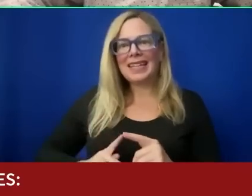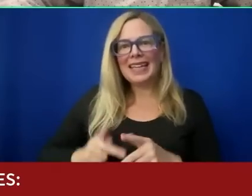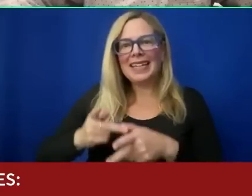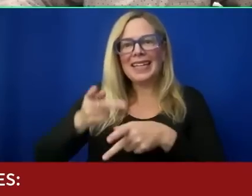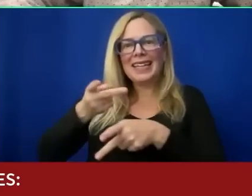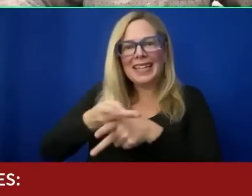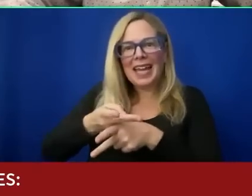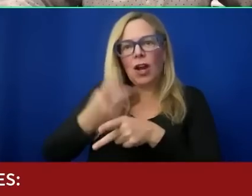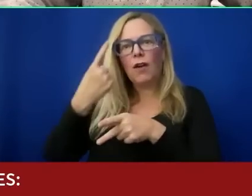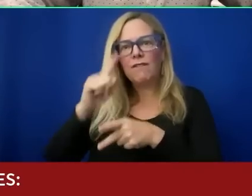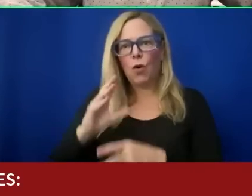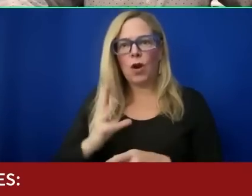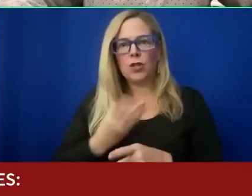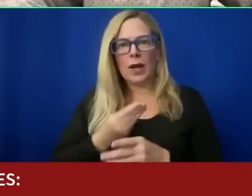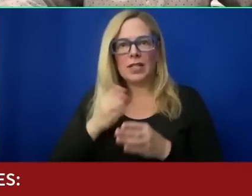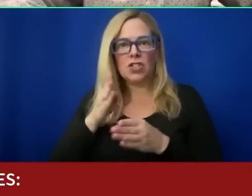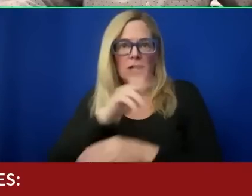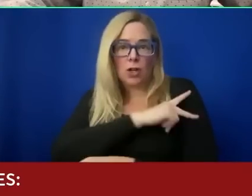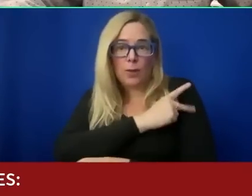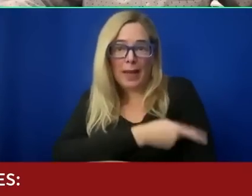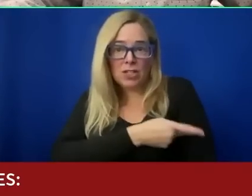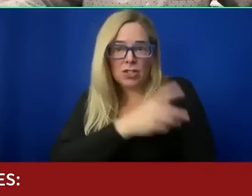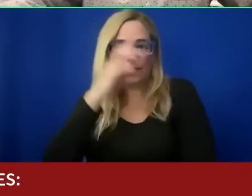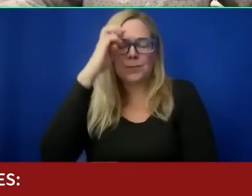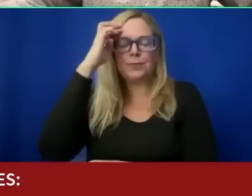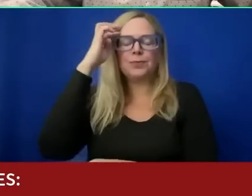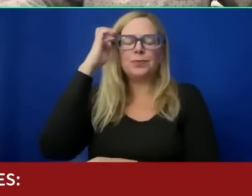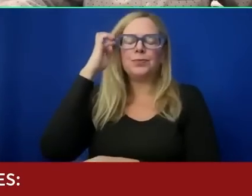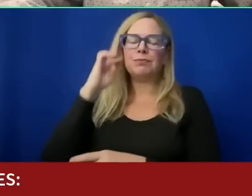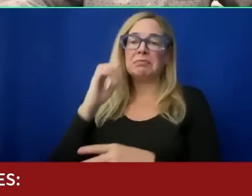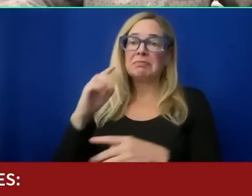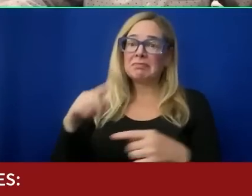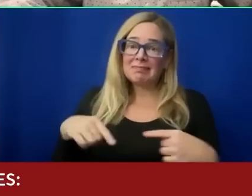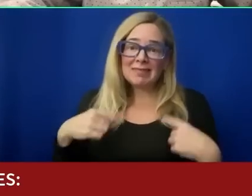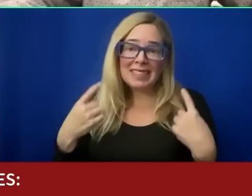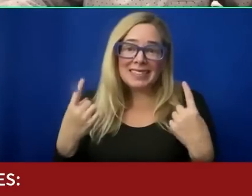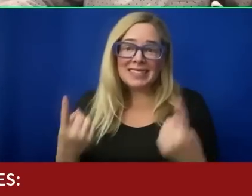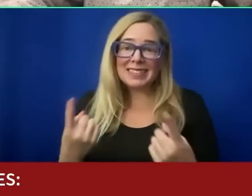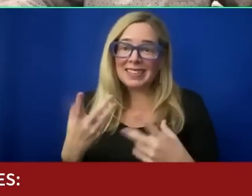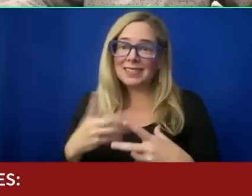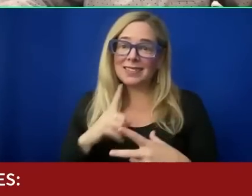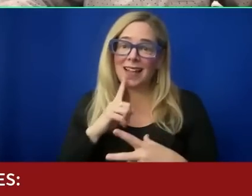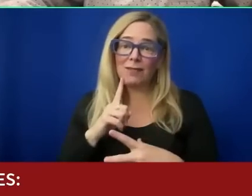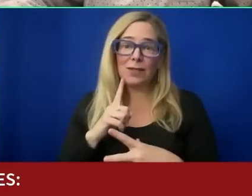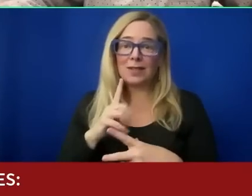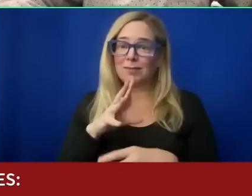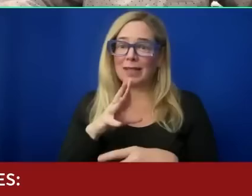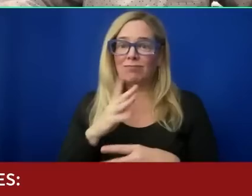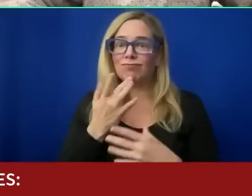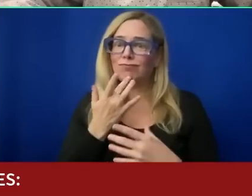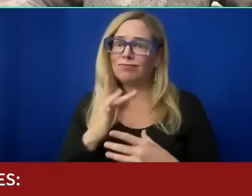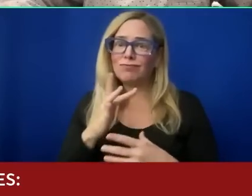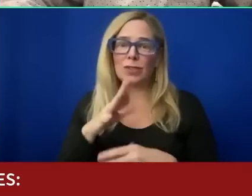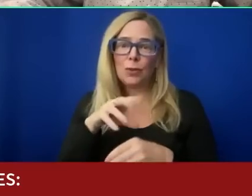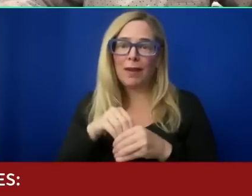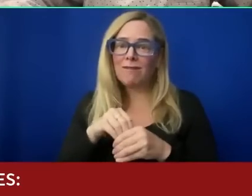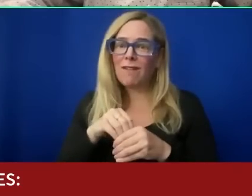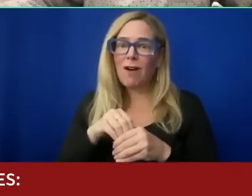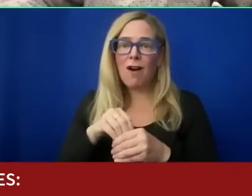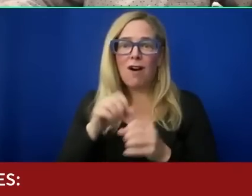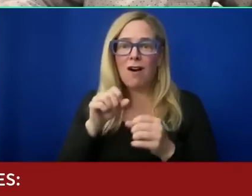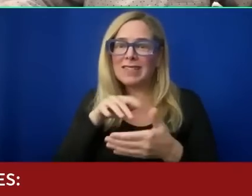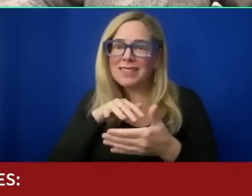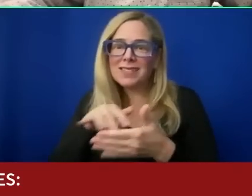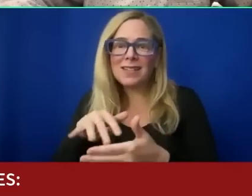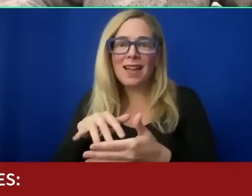we evaluate that. Since then, I've been really fortunate to be included as a patient partner on a number of studies that have